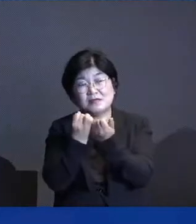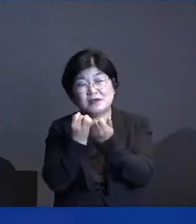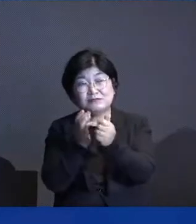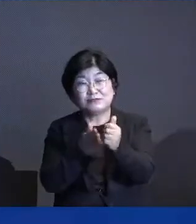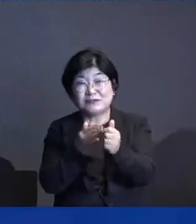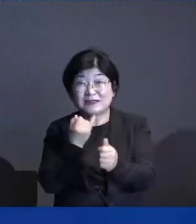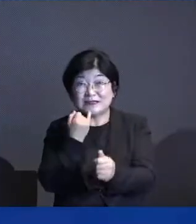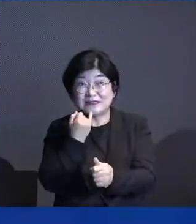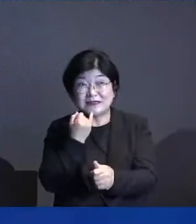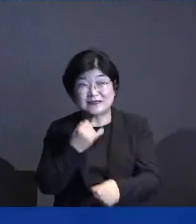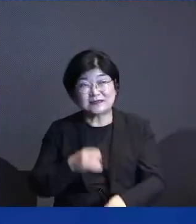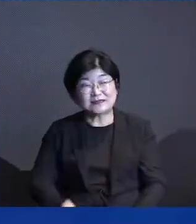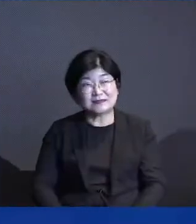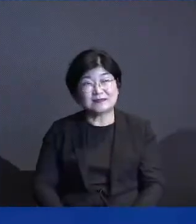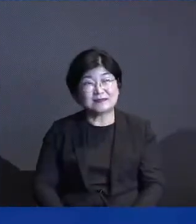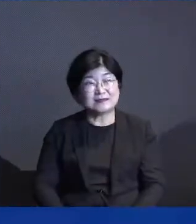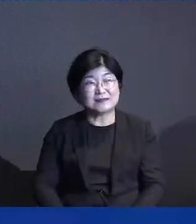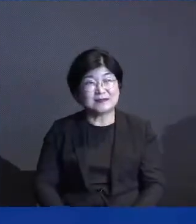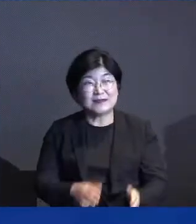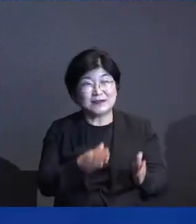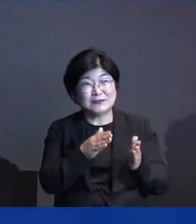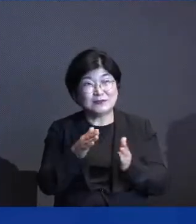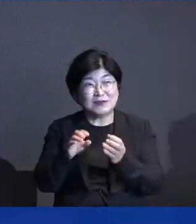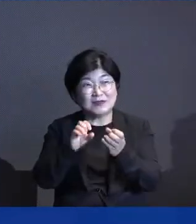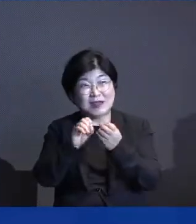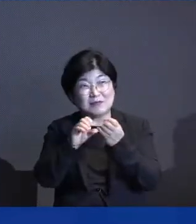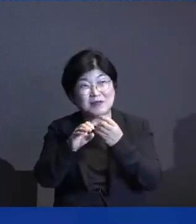your answer?